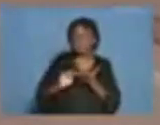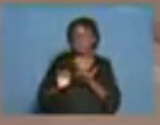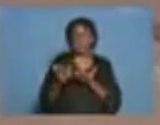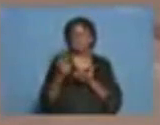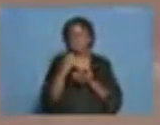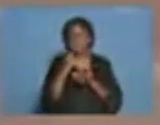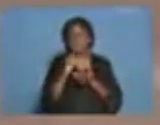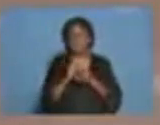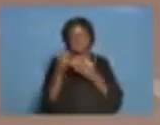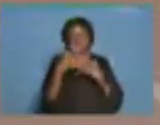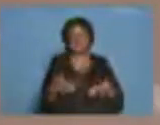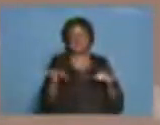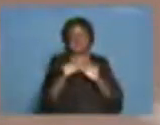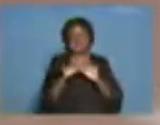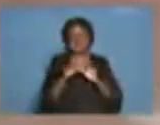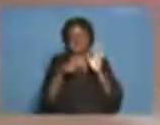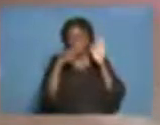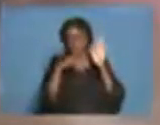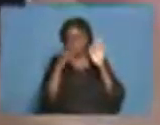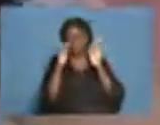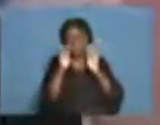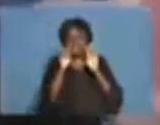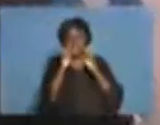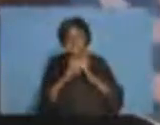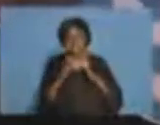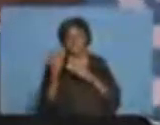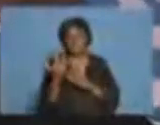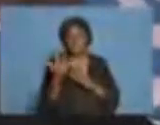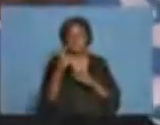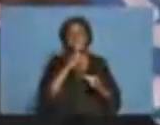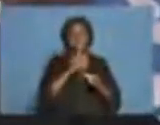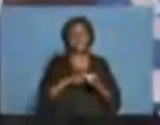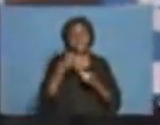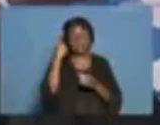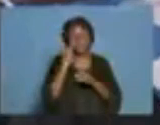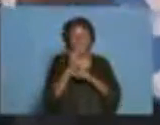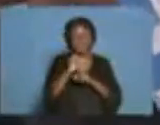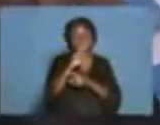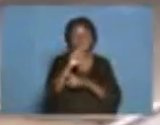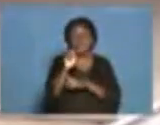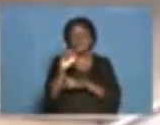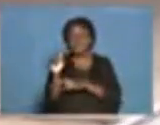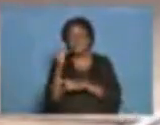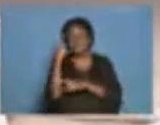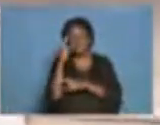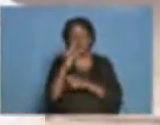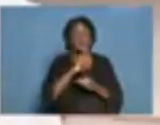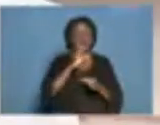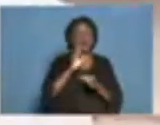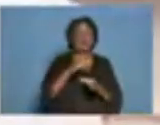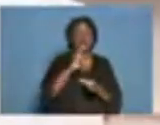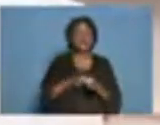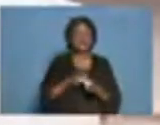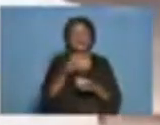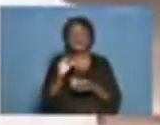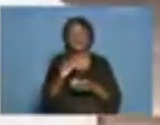key witness is awaiting confirmation from the U.S. Embassy for her status to be confirmed and therefore could not travel, Ducille said, among other things, that